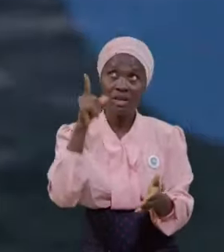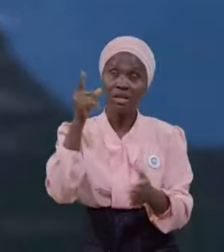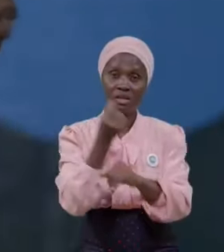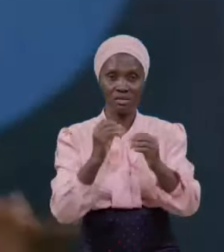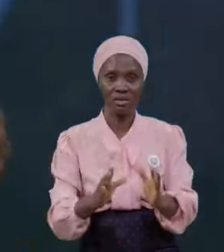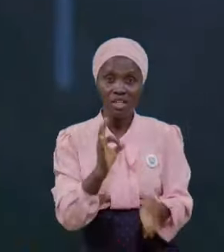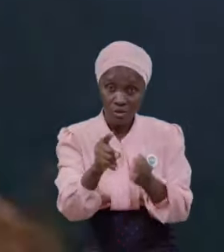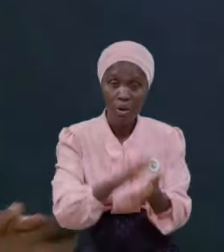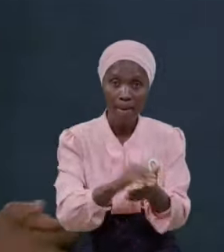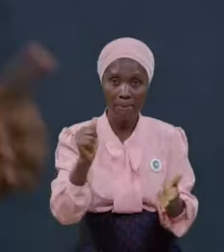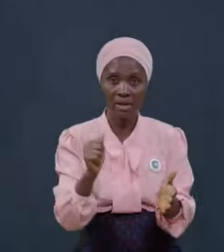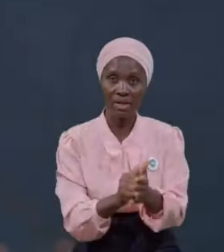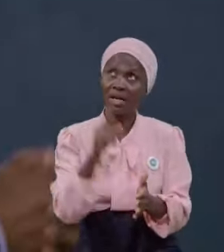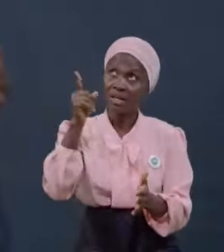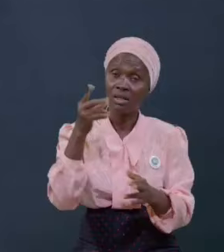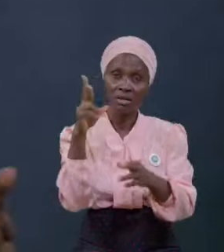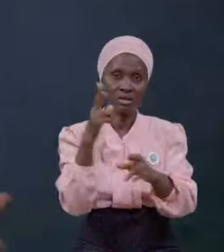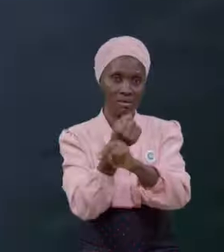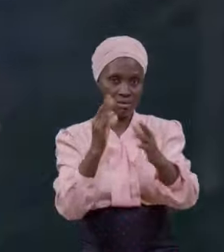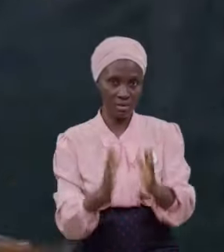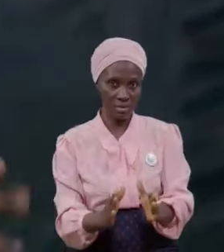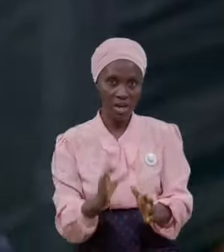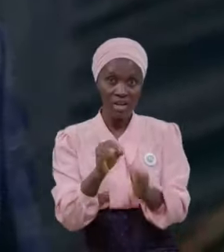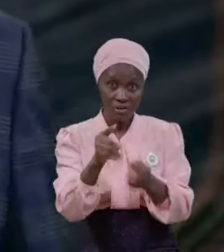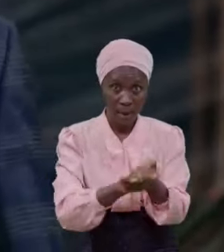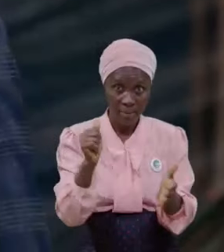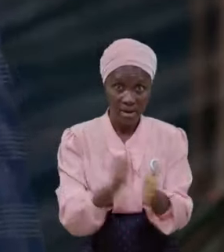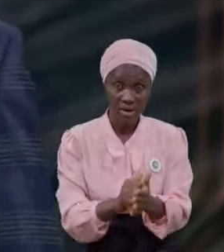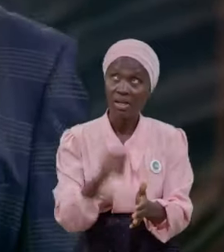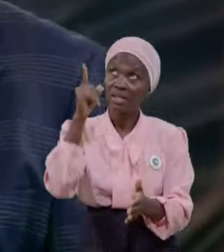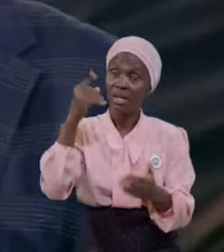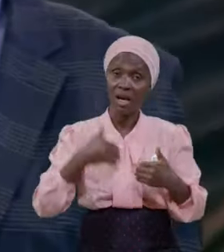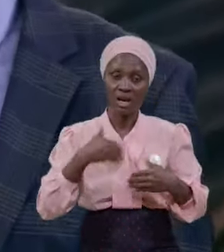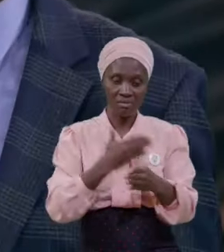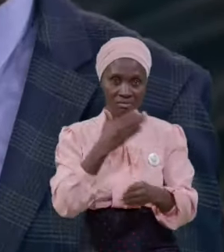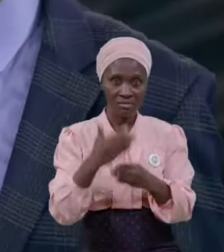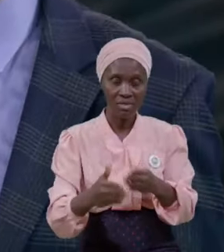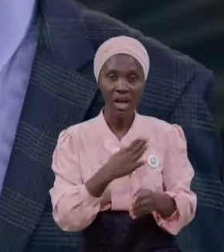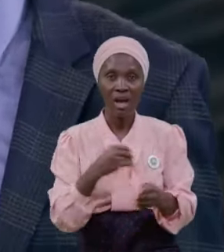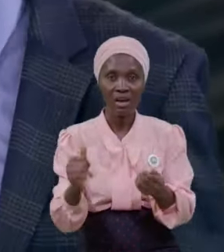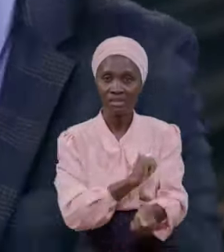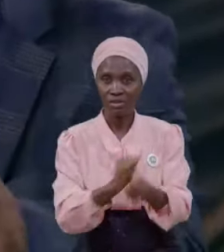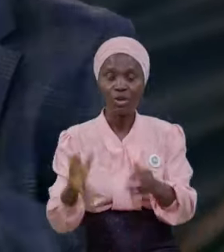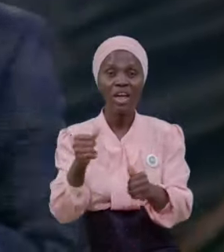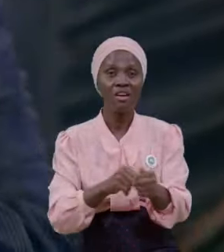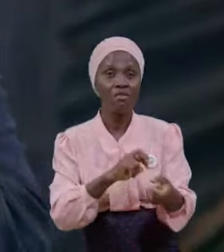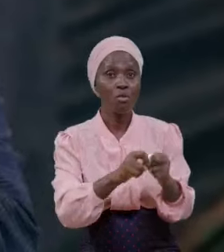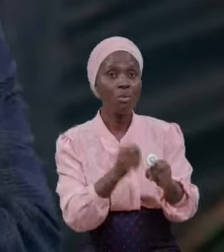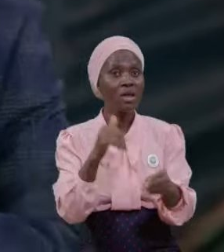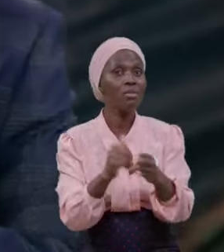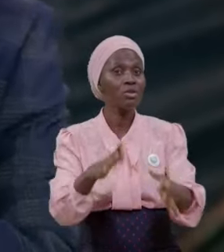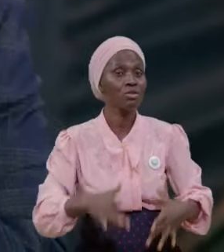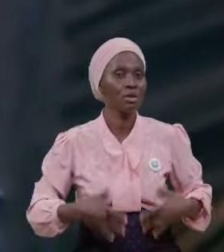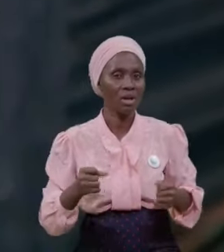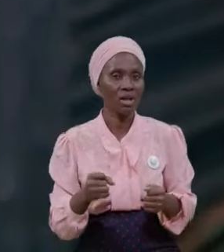you believe he finishes every problem in your life, you live by who you believe. I